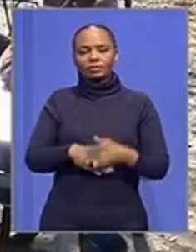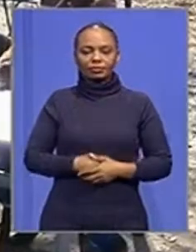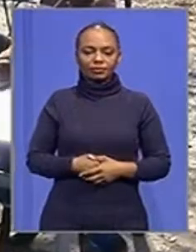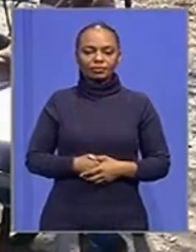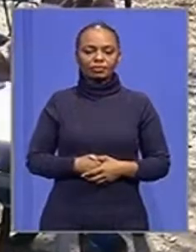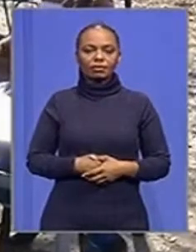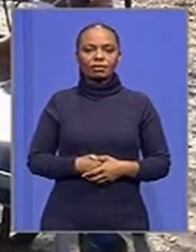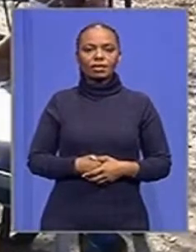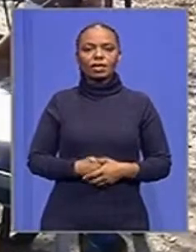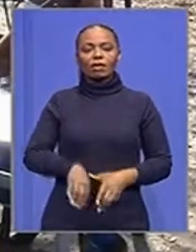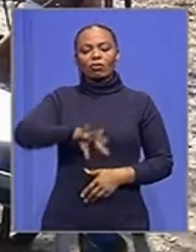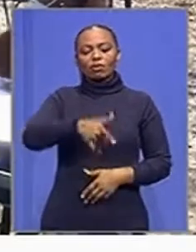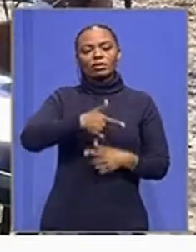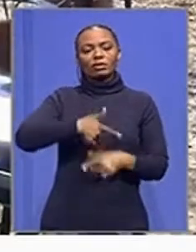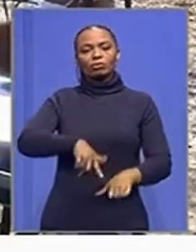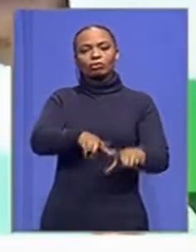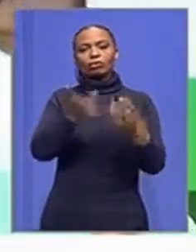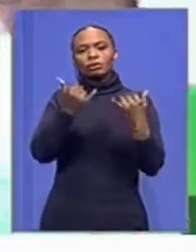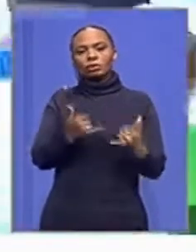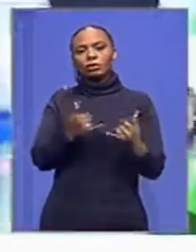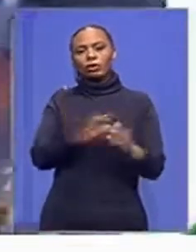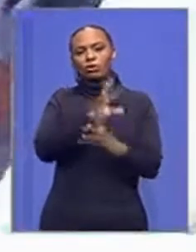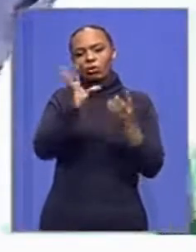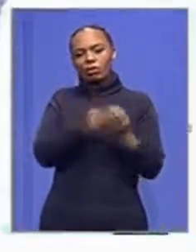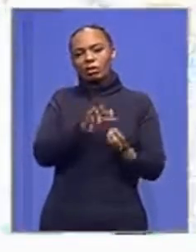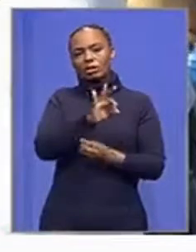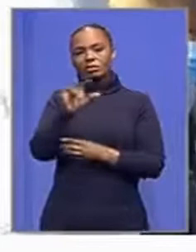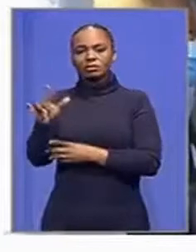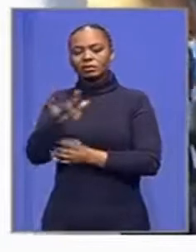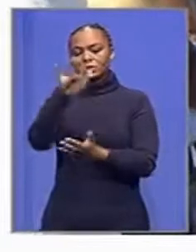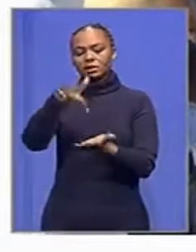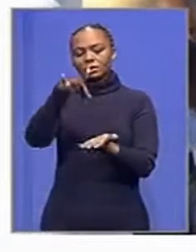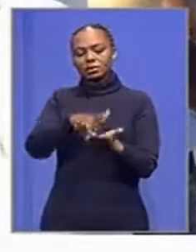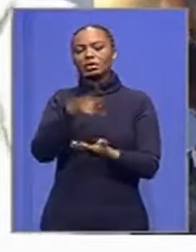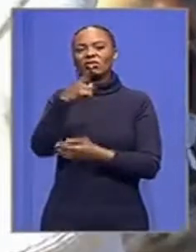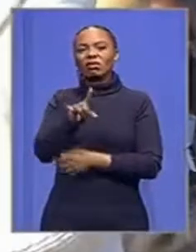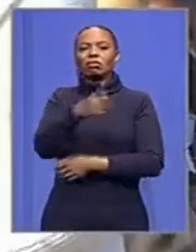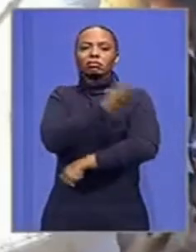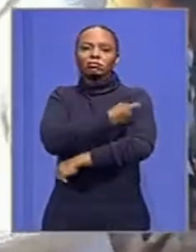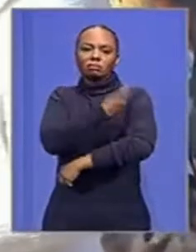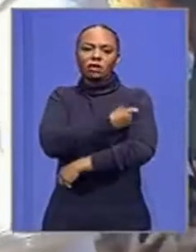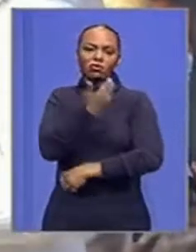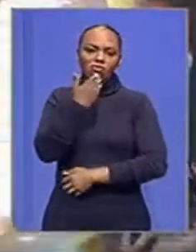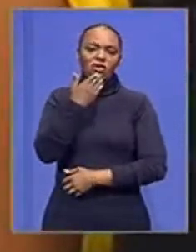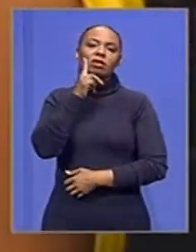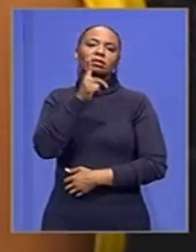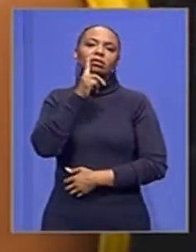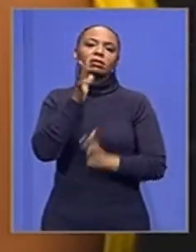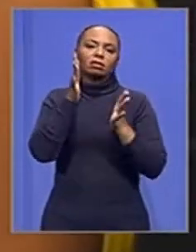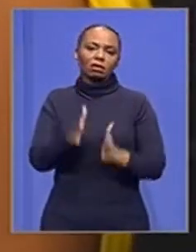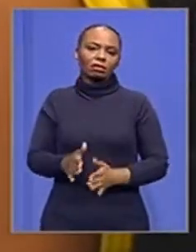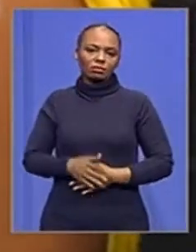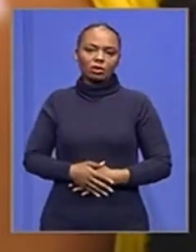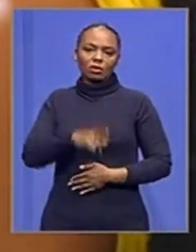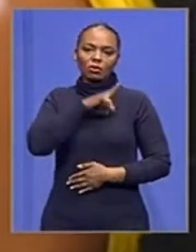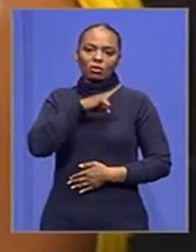Profense ya Limpopo ina le ditsha tse masometharo-seswai tša go enta barutiši bao ba intilego ba re ba holofela gore polokego ya bona